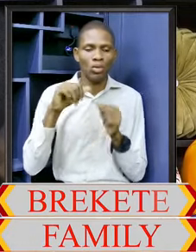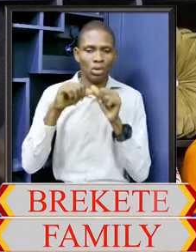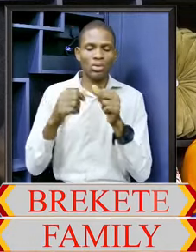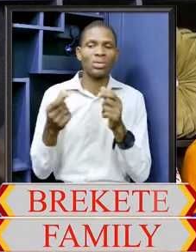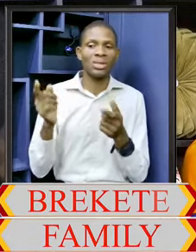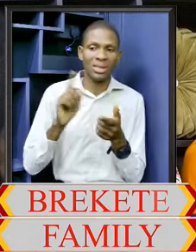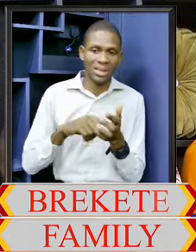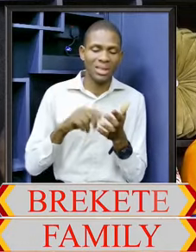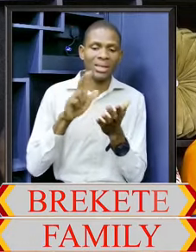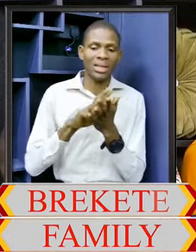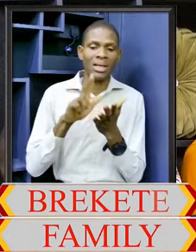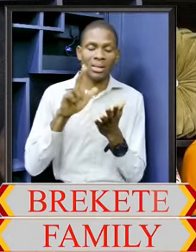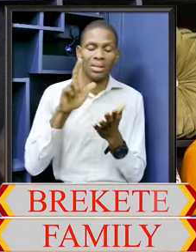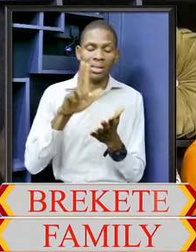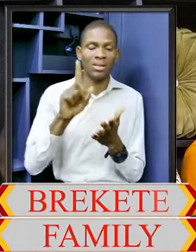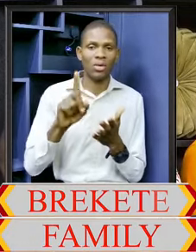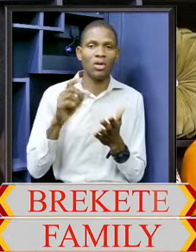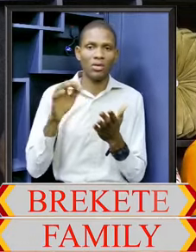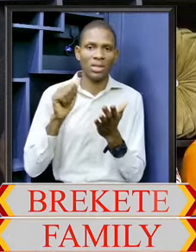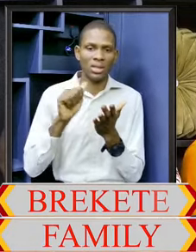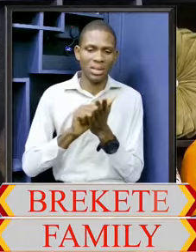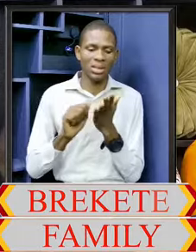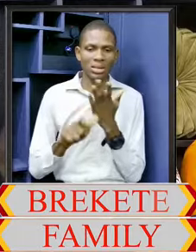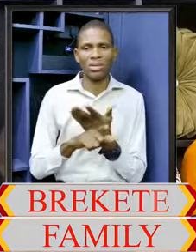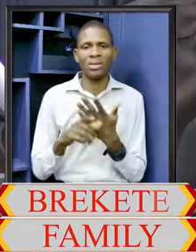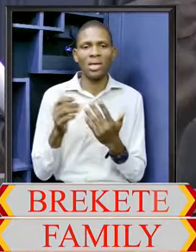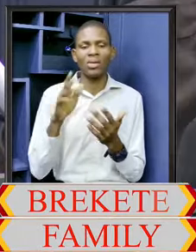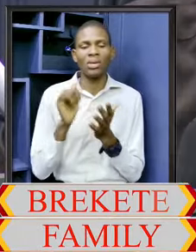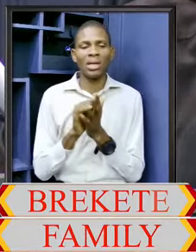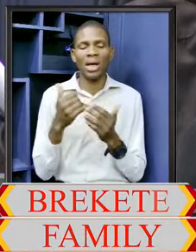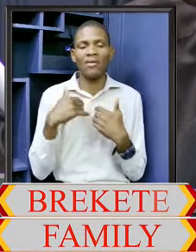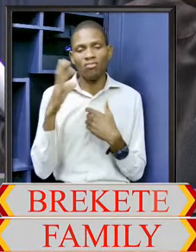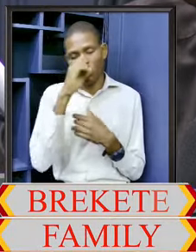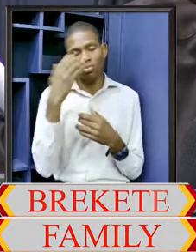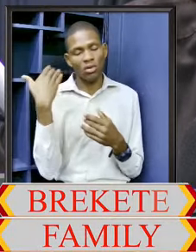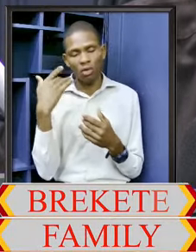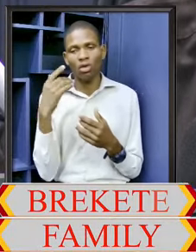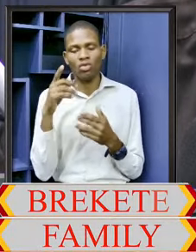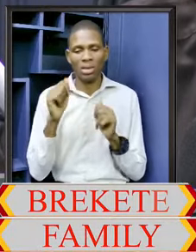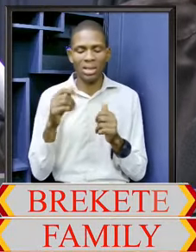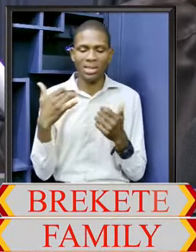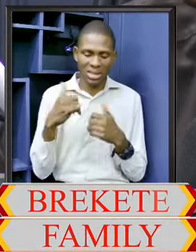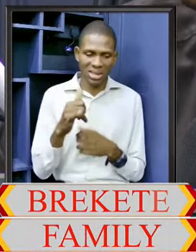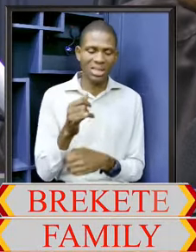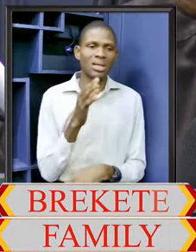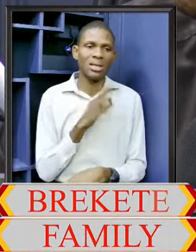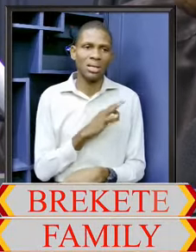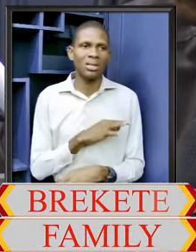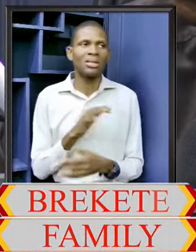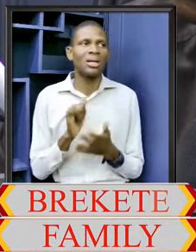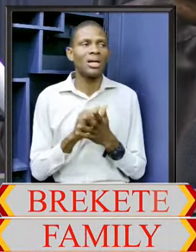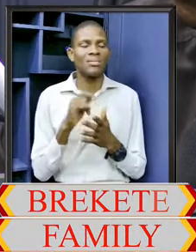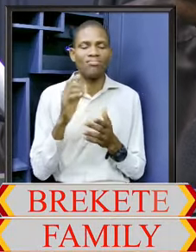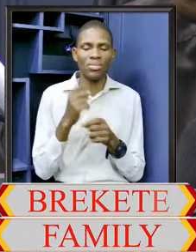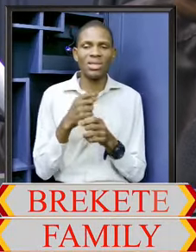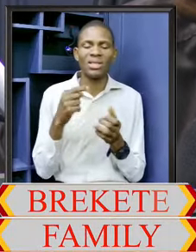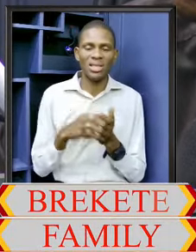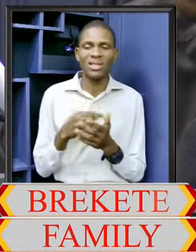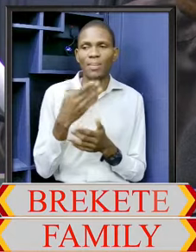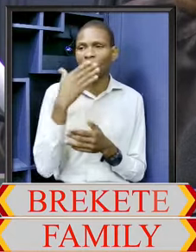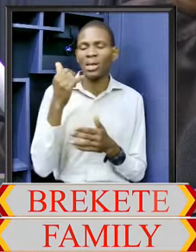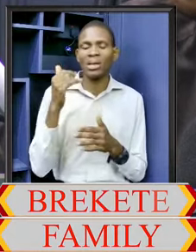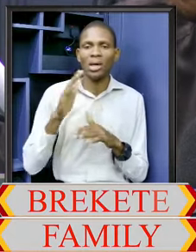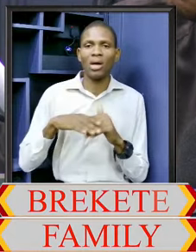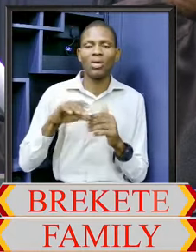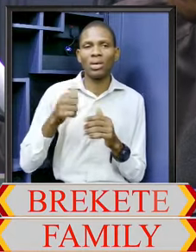person will never take advantage, go fit take advantage. Yes, sir. Now make this one even better pass some of these other ones where we